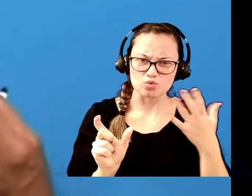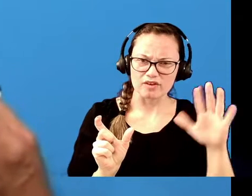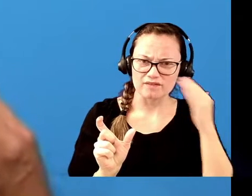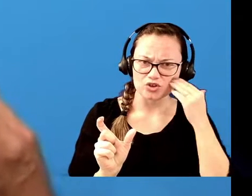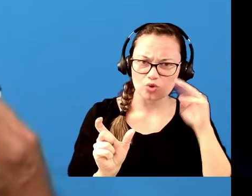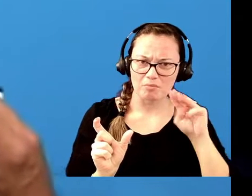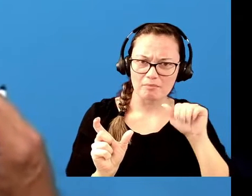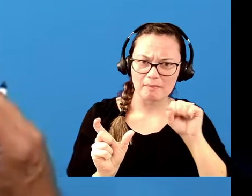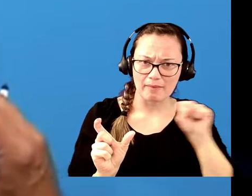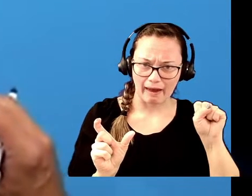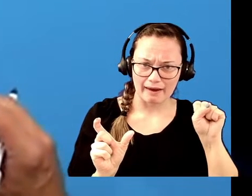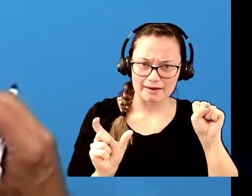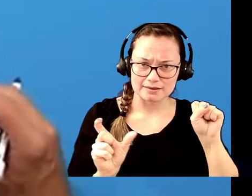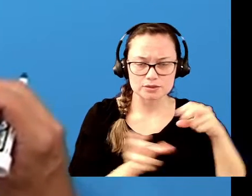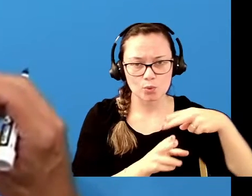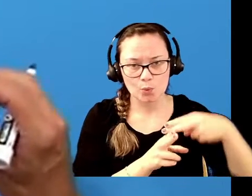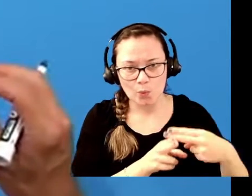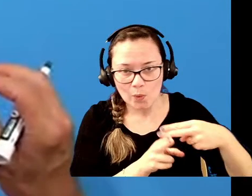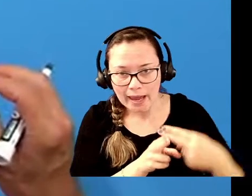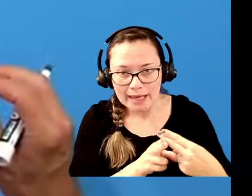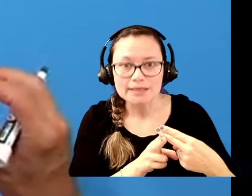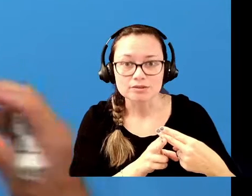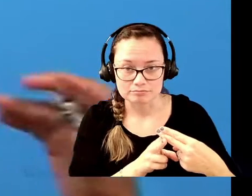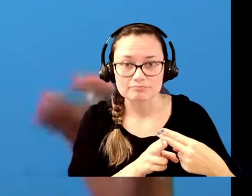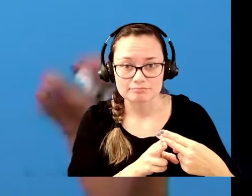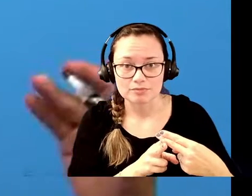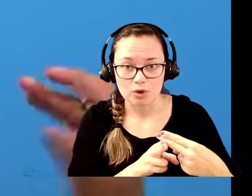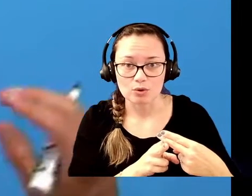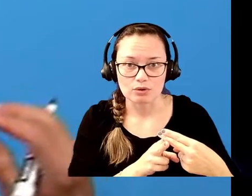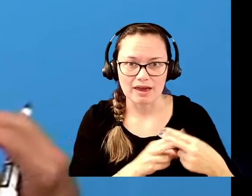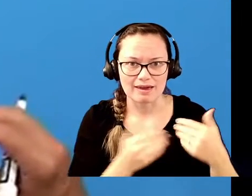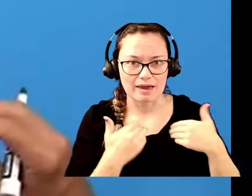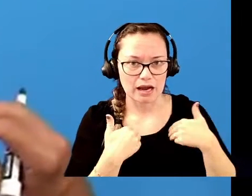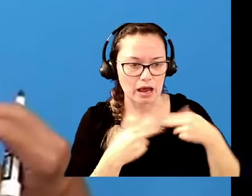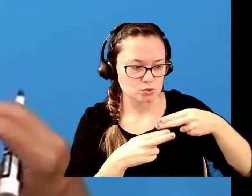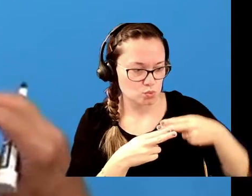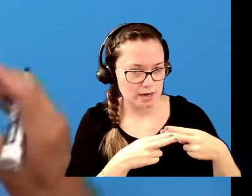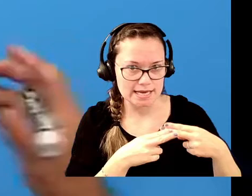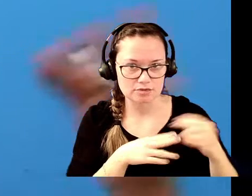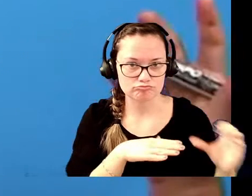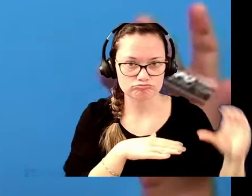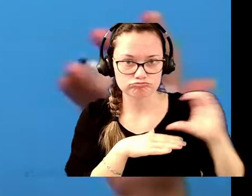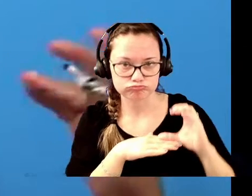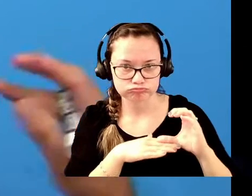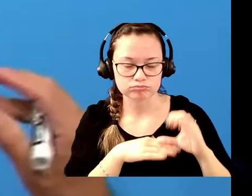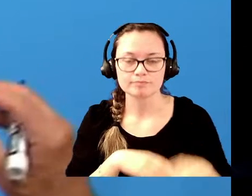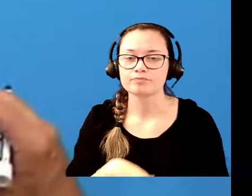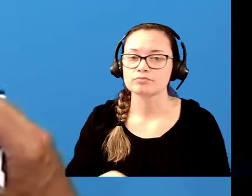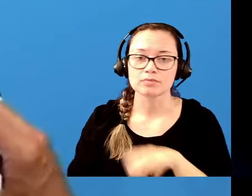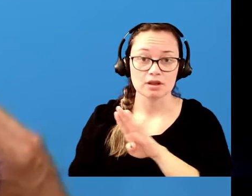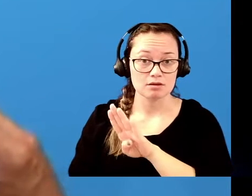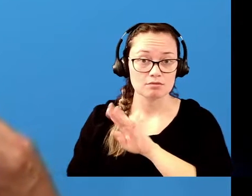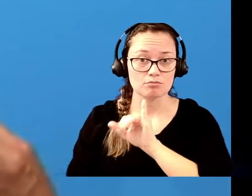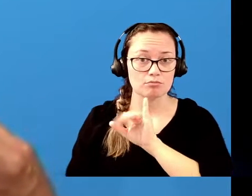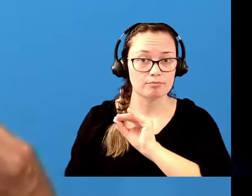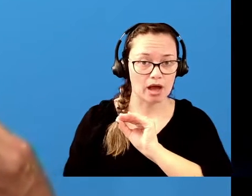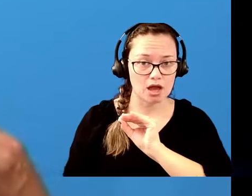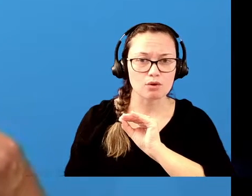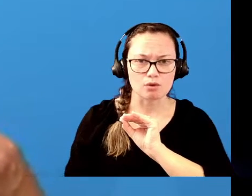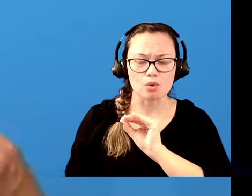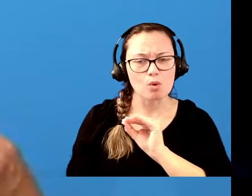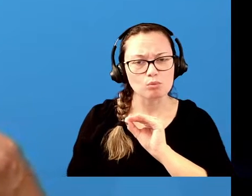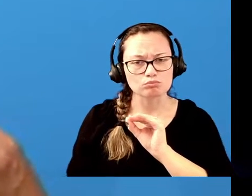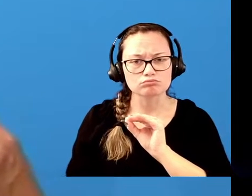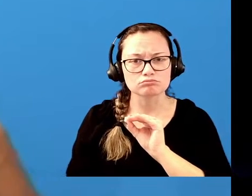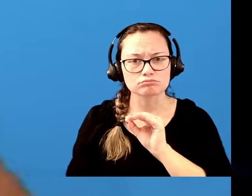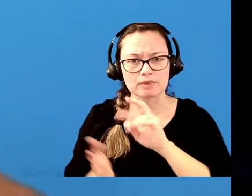term mass, right? That's what something weighs. It has mass. And bio is a prefix that we've defined before.